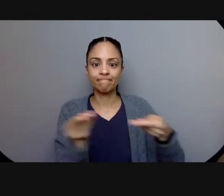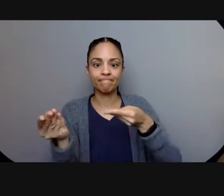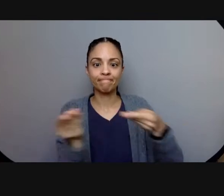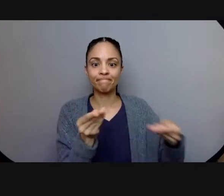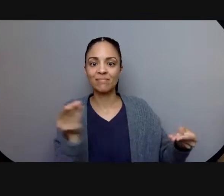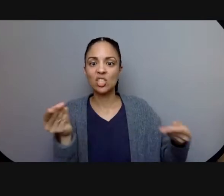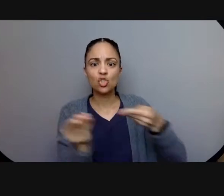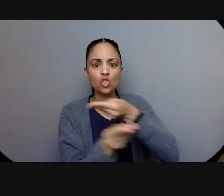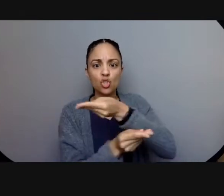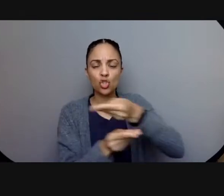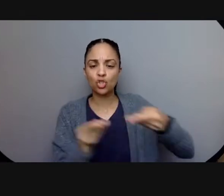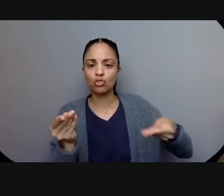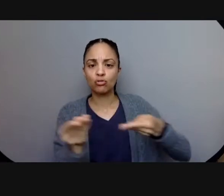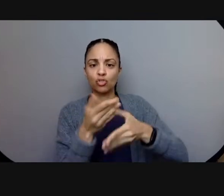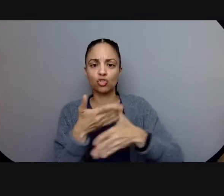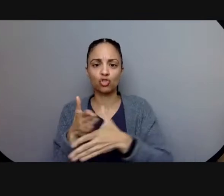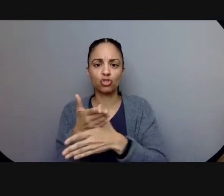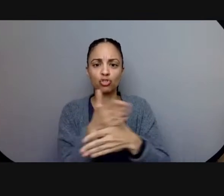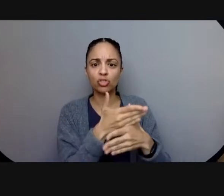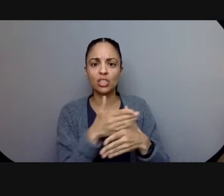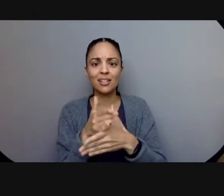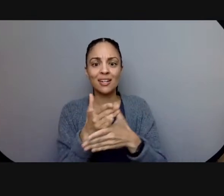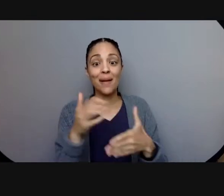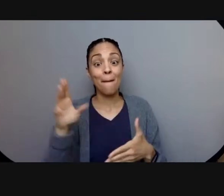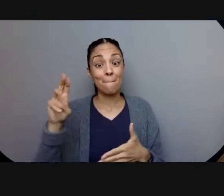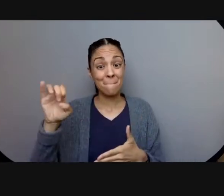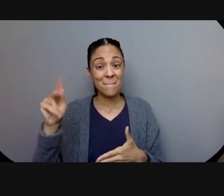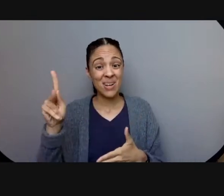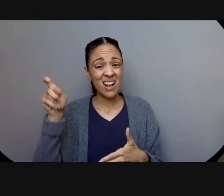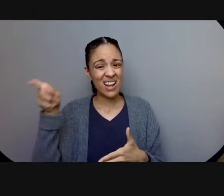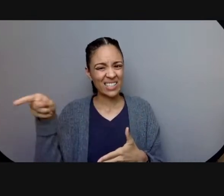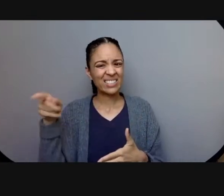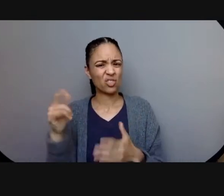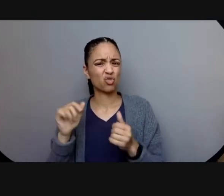he's trying to long form interview everyone